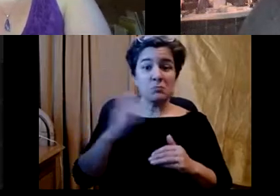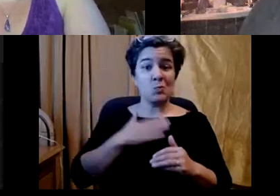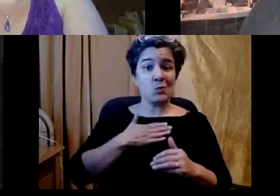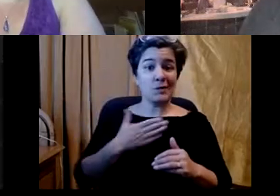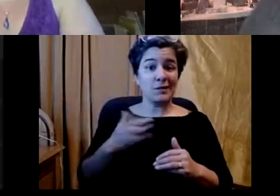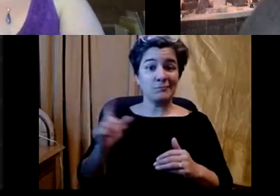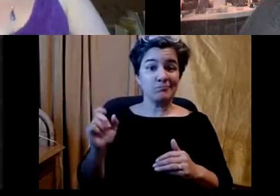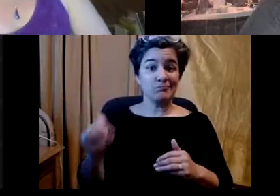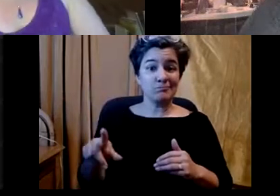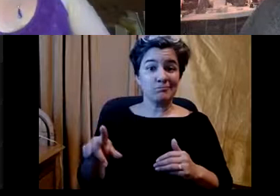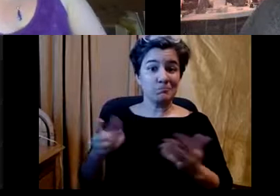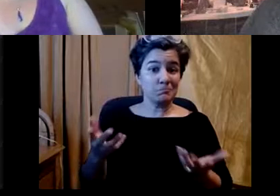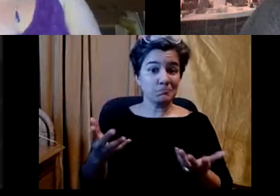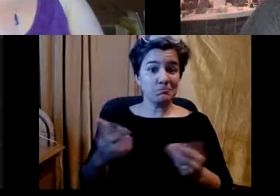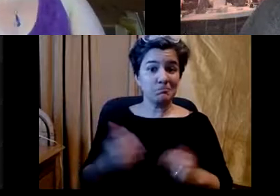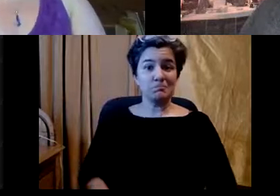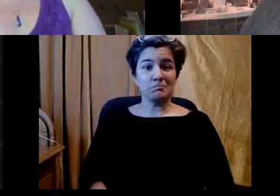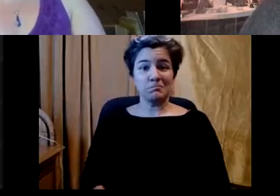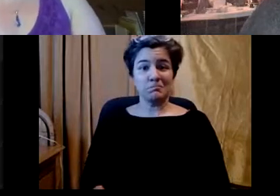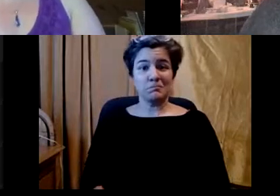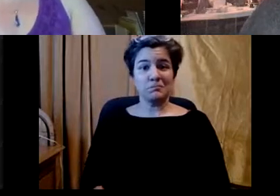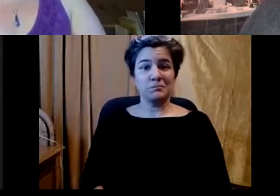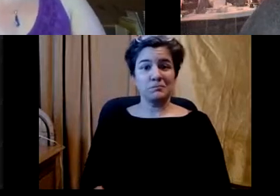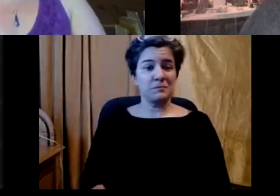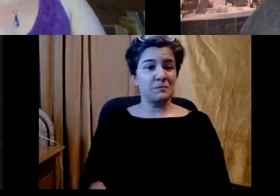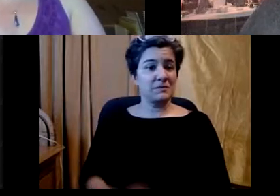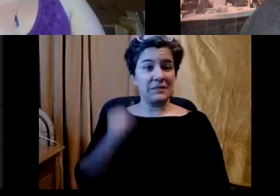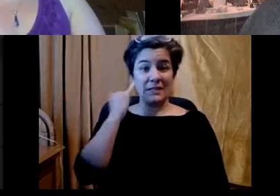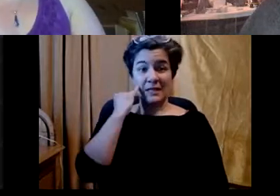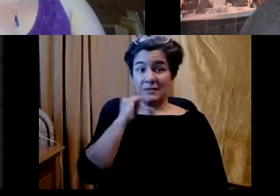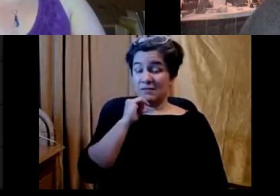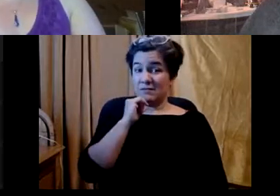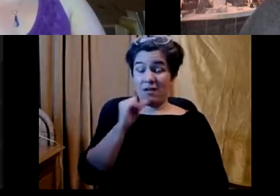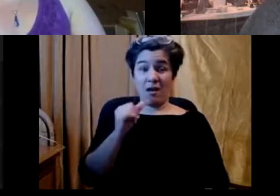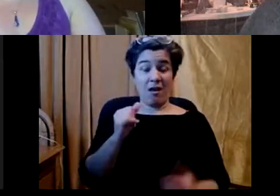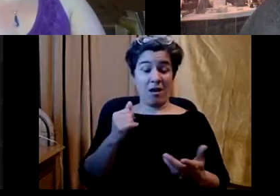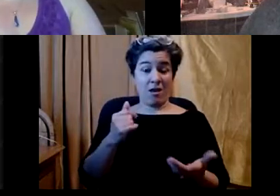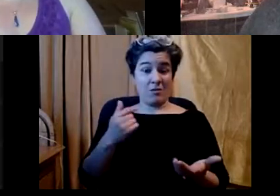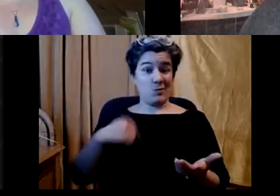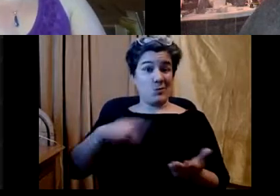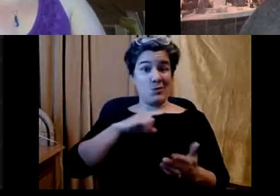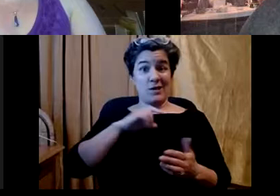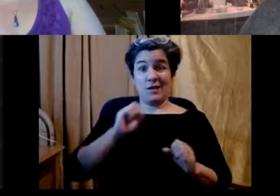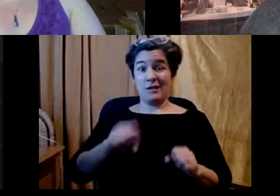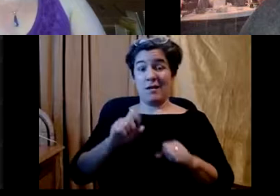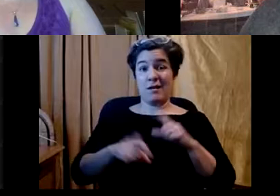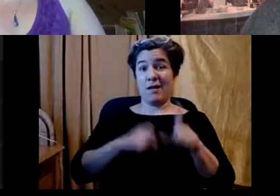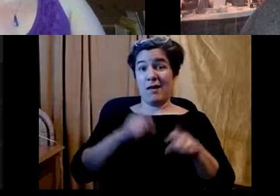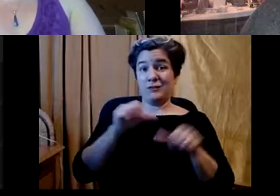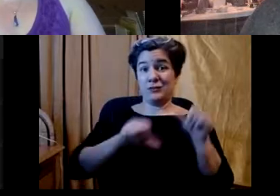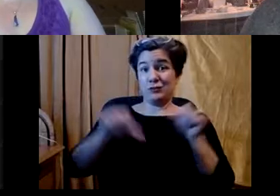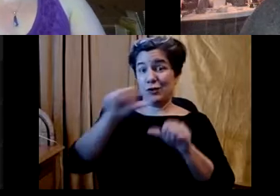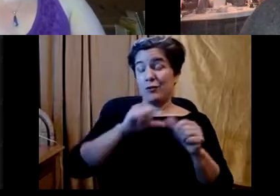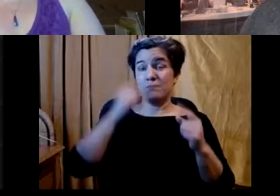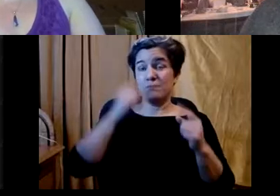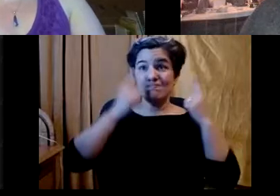See if anyone wants to jump in. And if not practitioners, we can ask questions. We can talk about other tools or give more details about